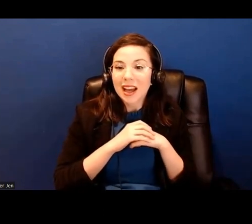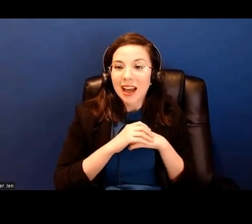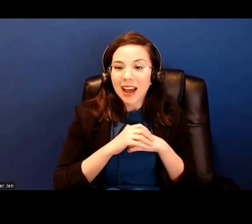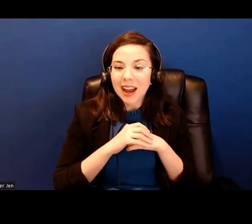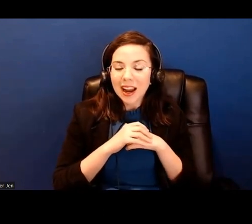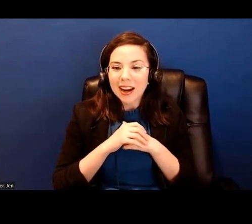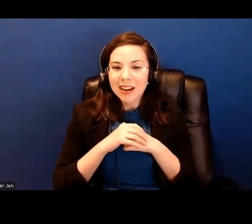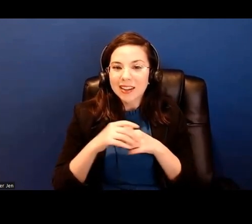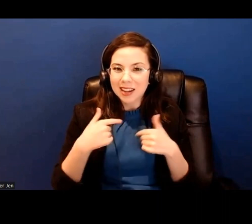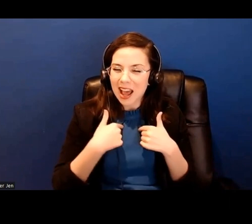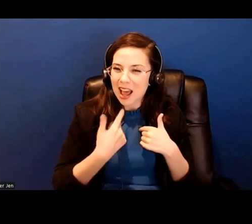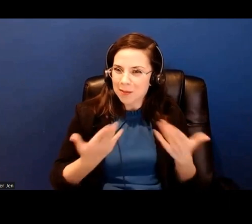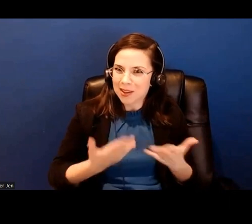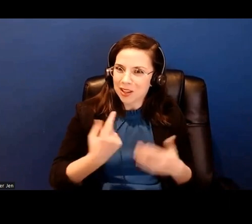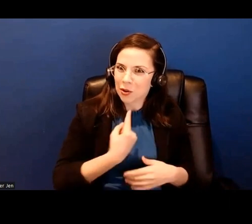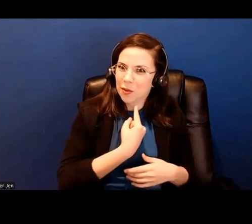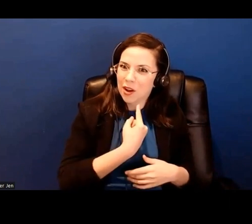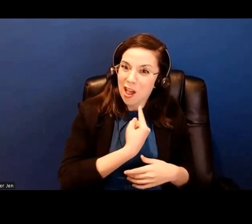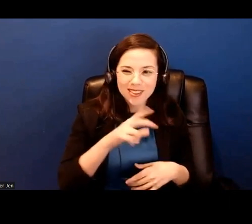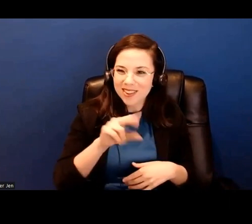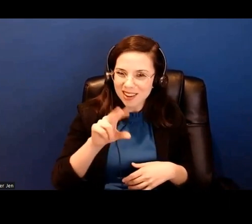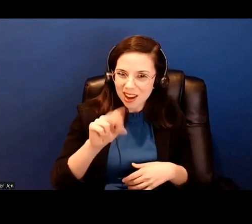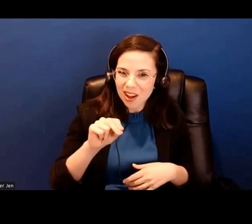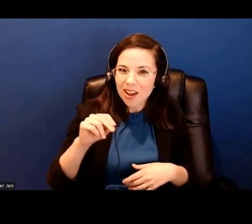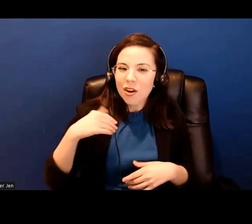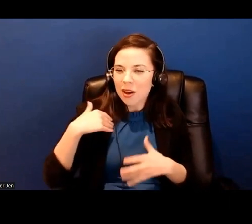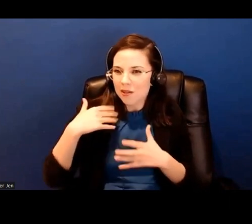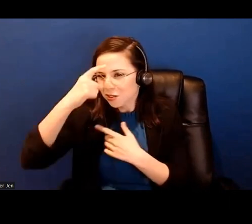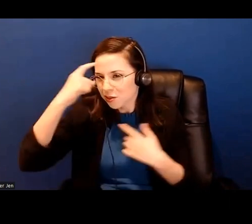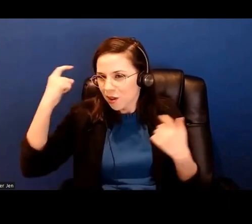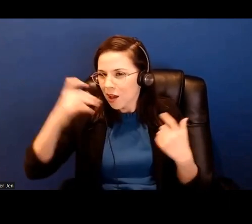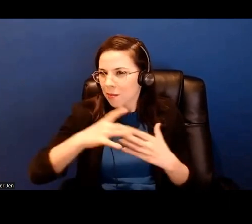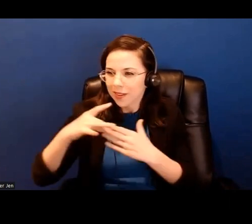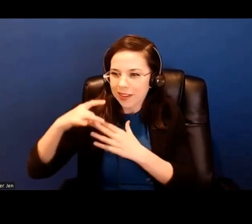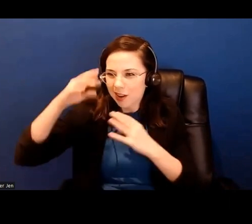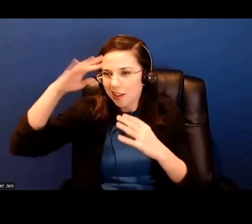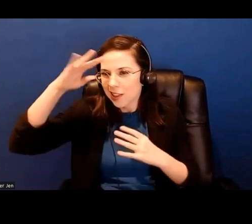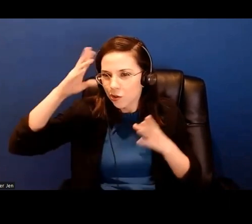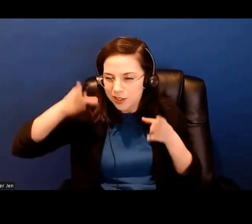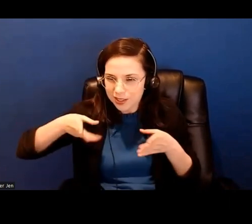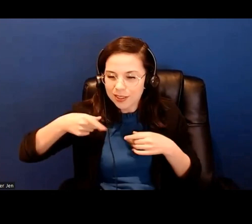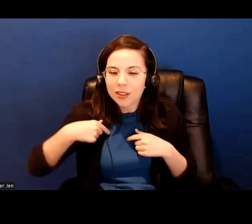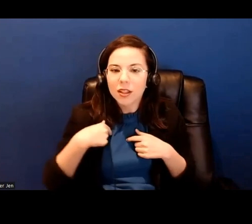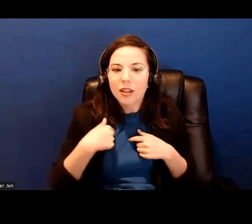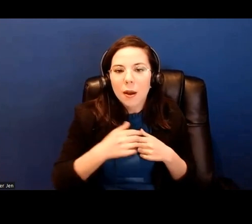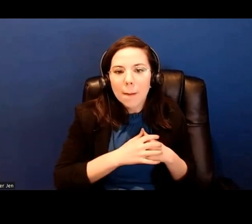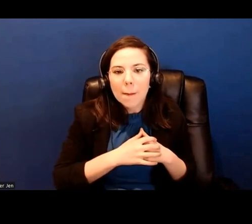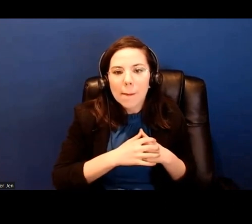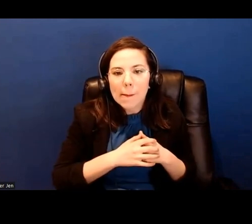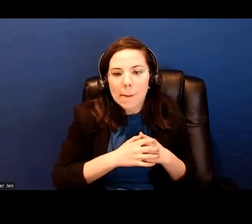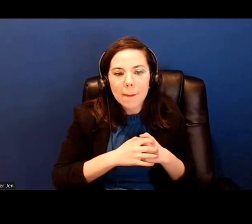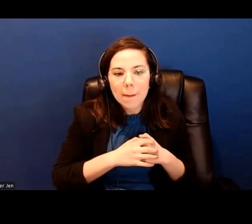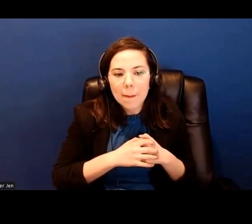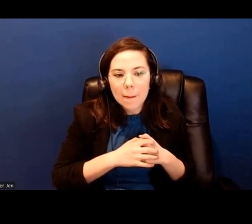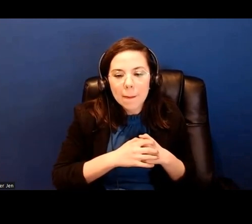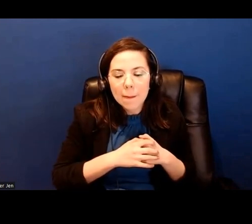not on a limb by my own. I'm on a limb with a lot of the leading trauma theorists, is that I think that we